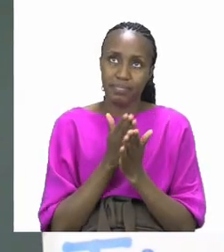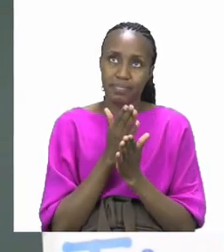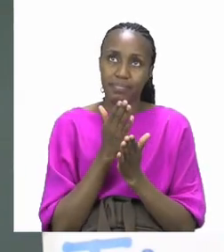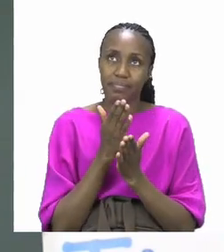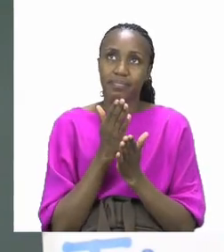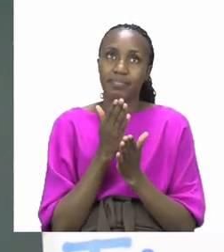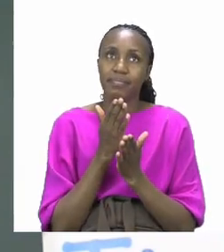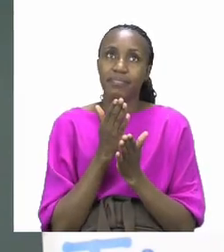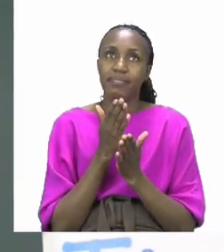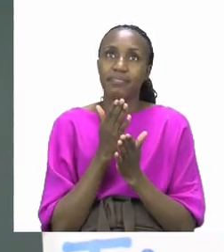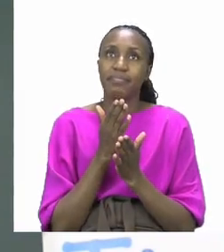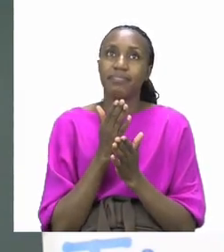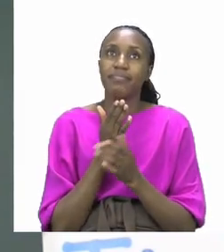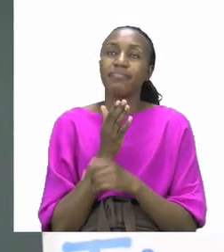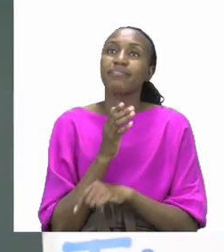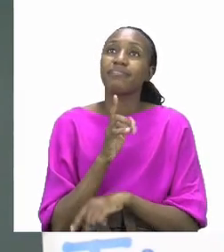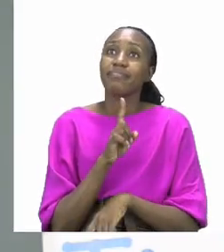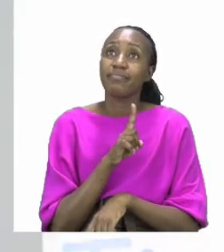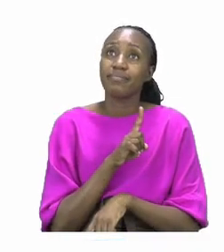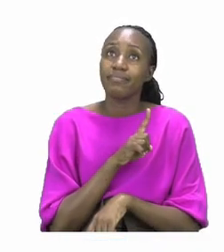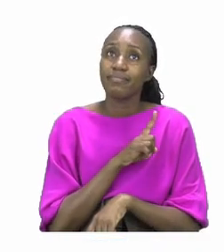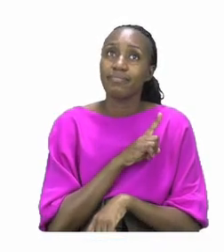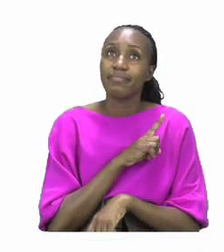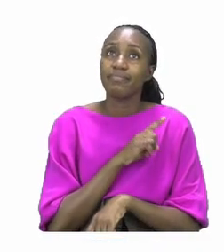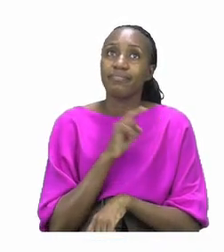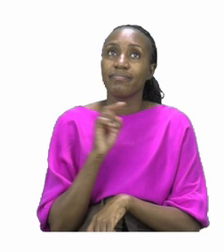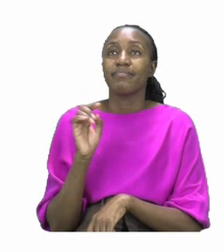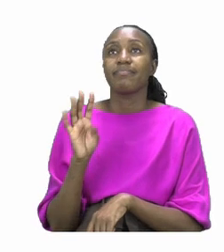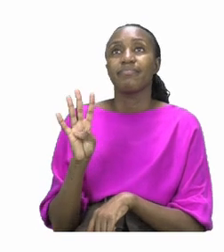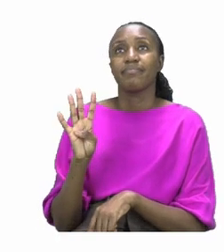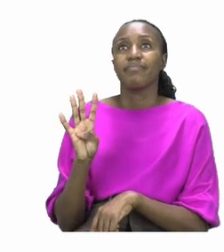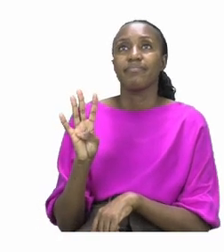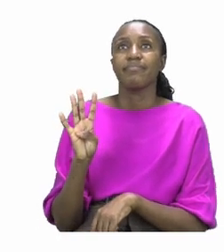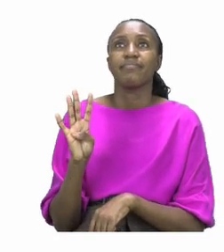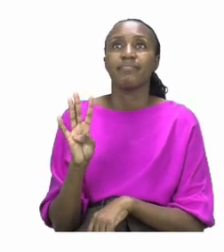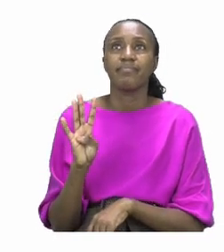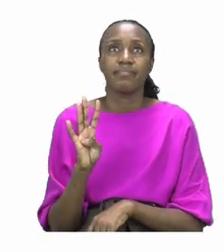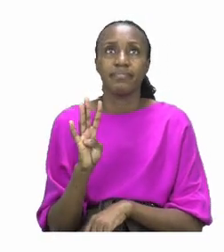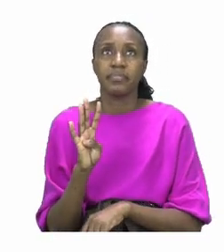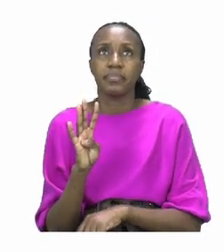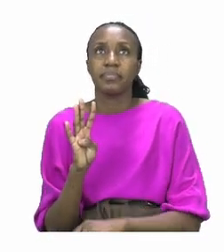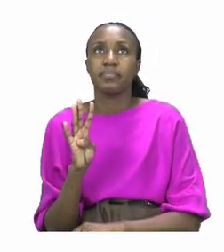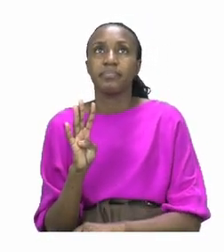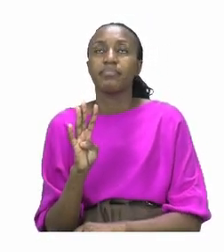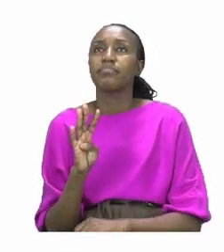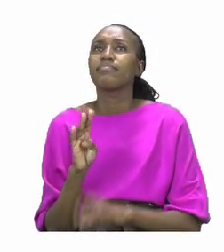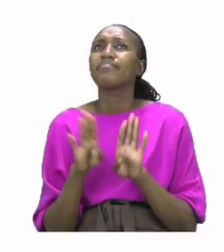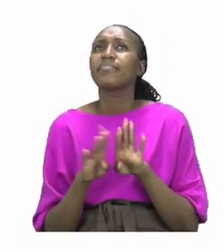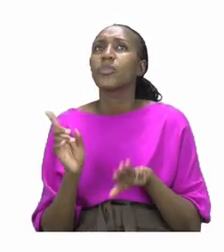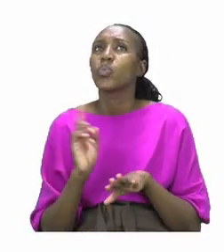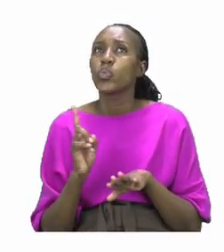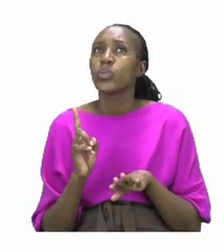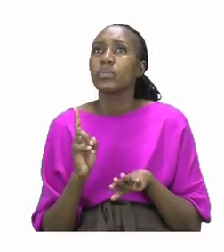of our lesson today. Now for the last part of our lesson on page 14, we are going to be